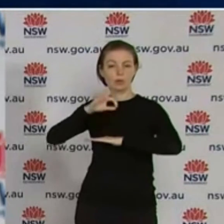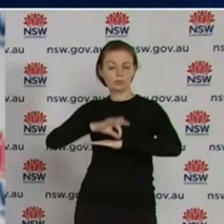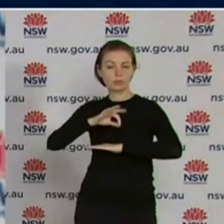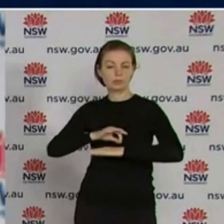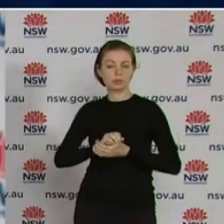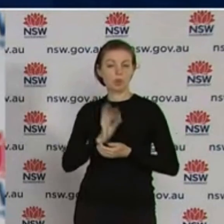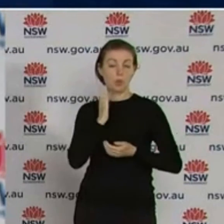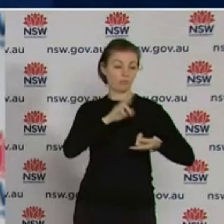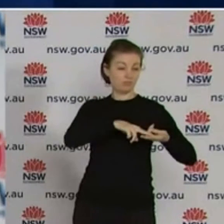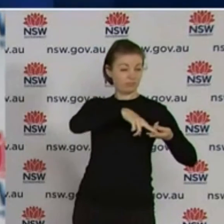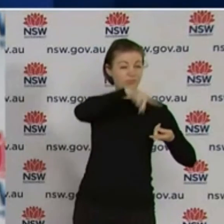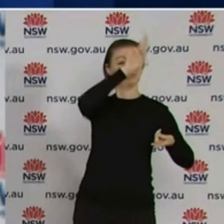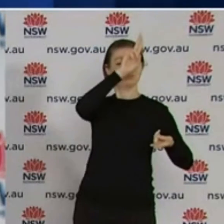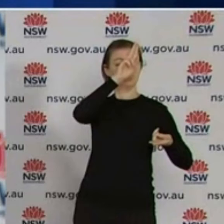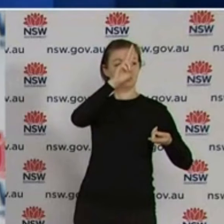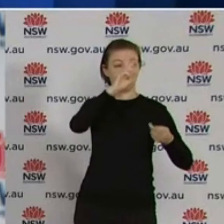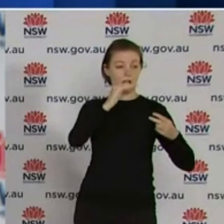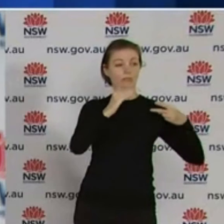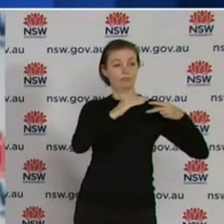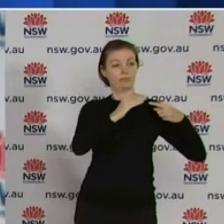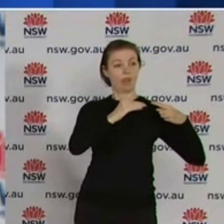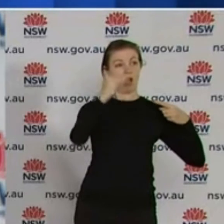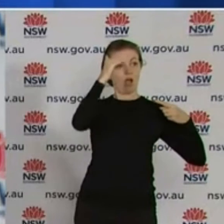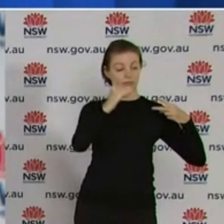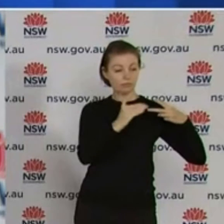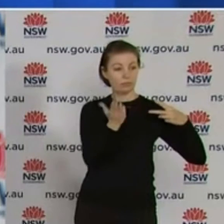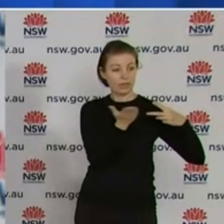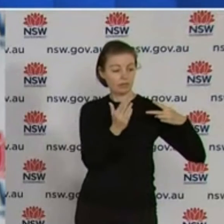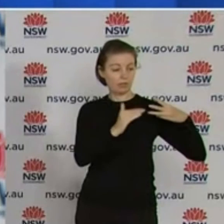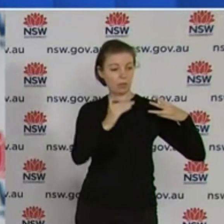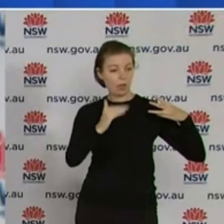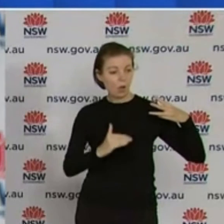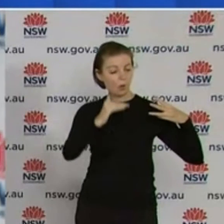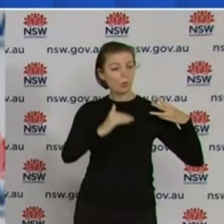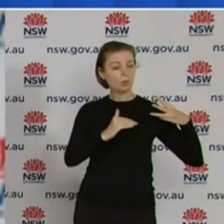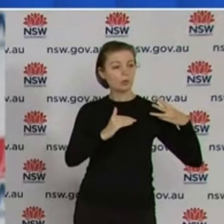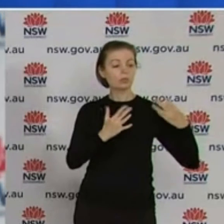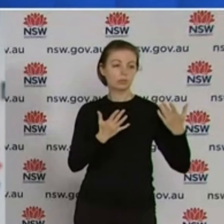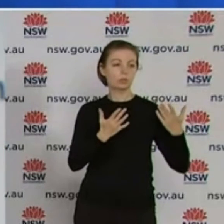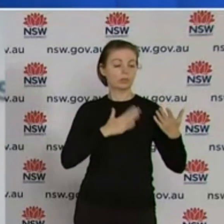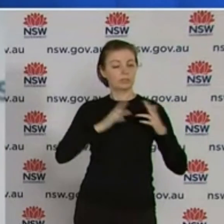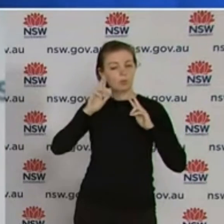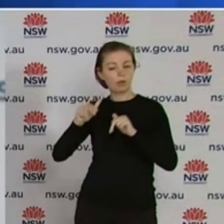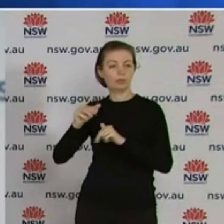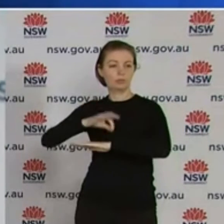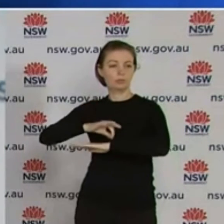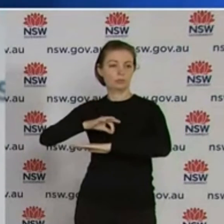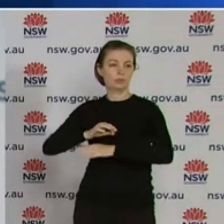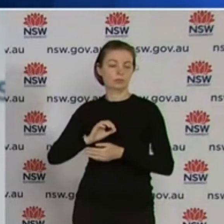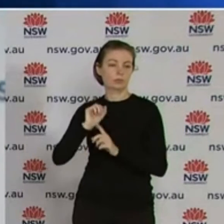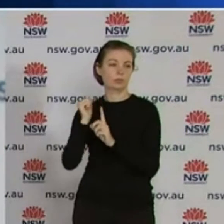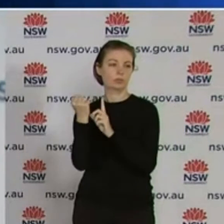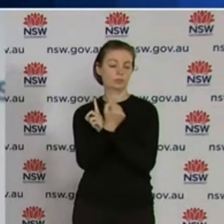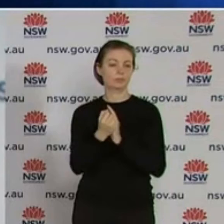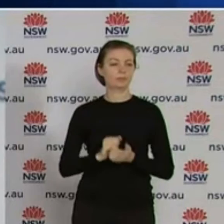community at the time, medium or low, and what we do will be based on the health advice. So, Premier, the Doherty report, right, according to